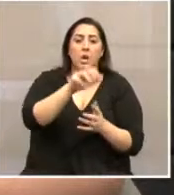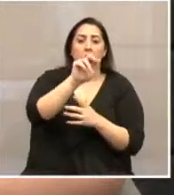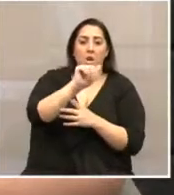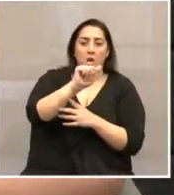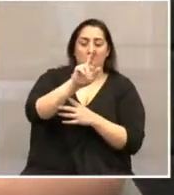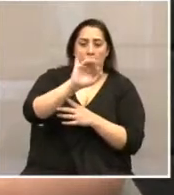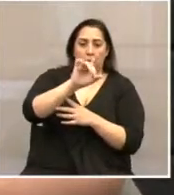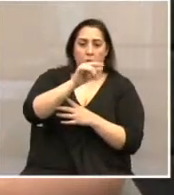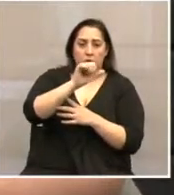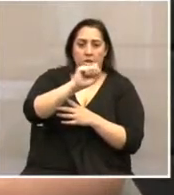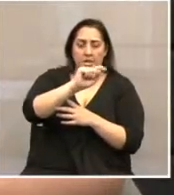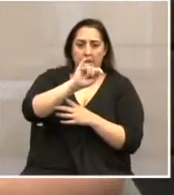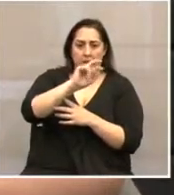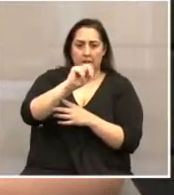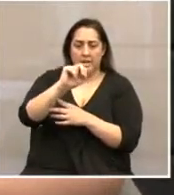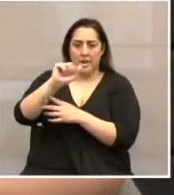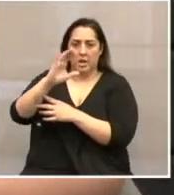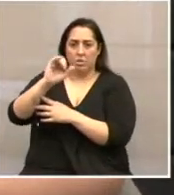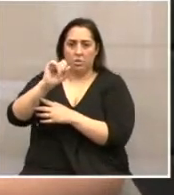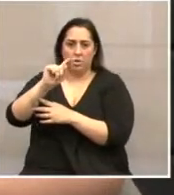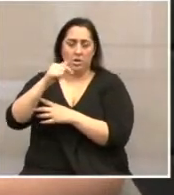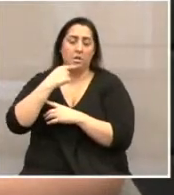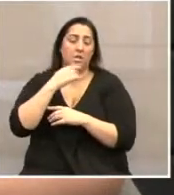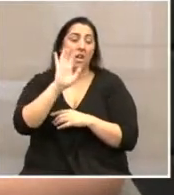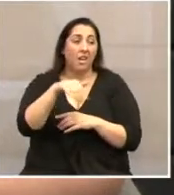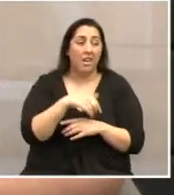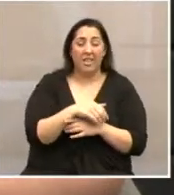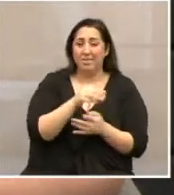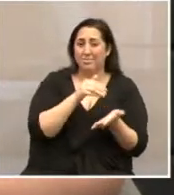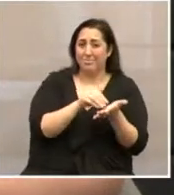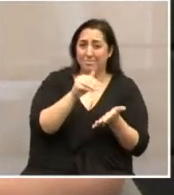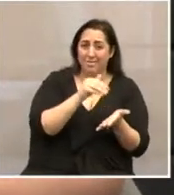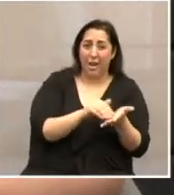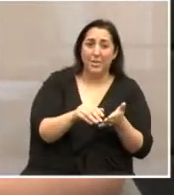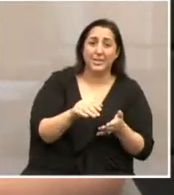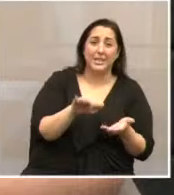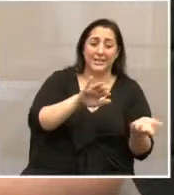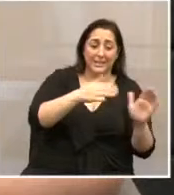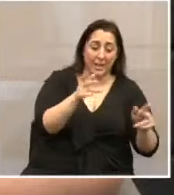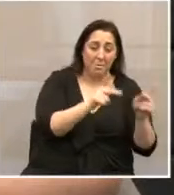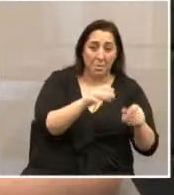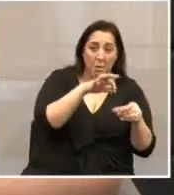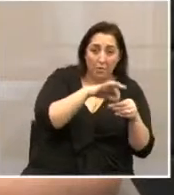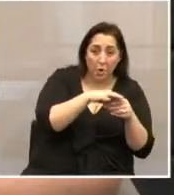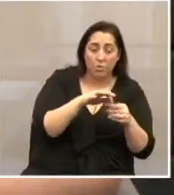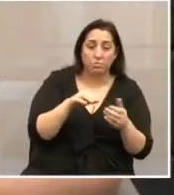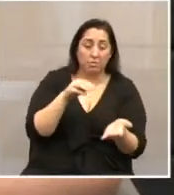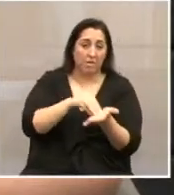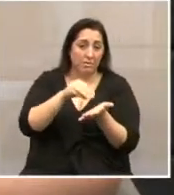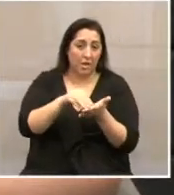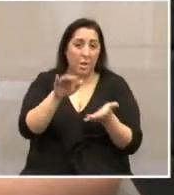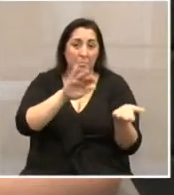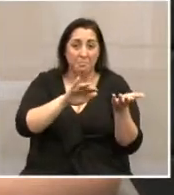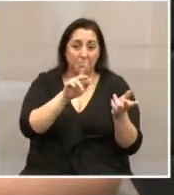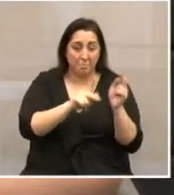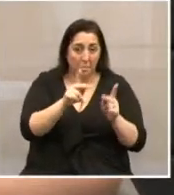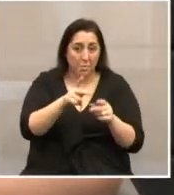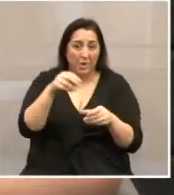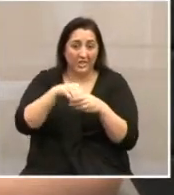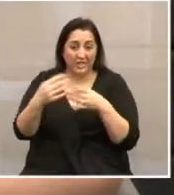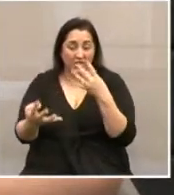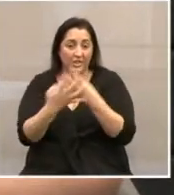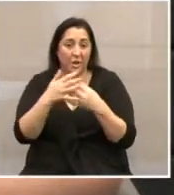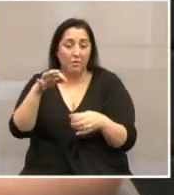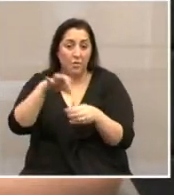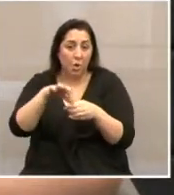Costa said, thousands of dead people voted, thousands of people in jail voted, thousands of people who were not US citizens voted. I believe